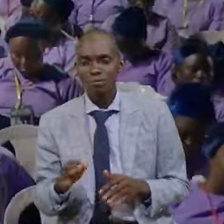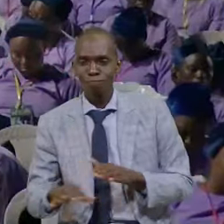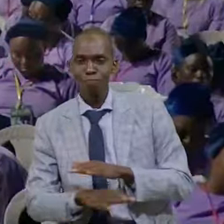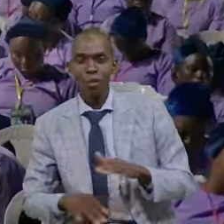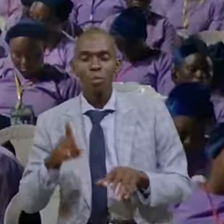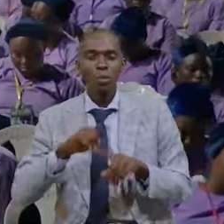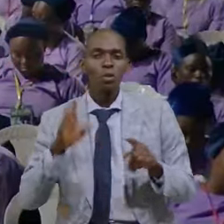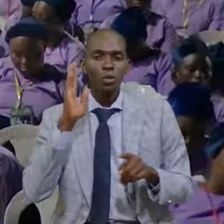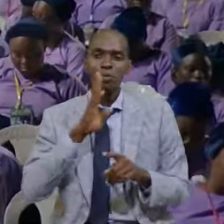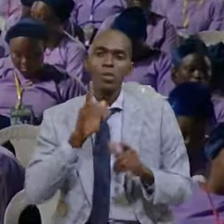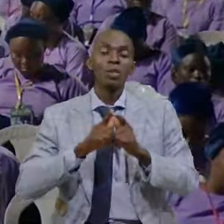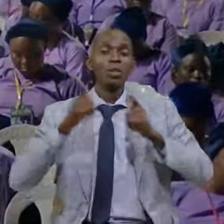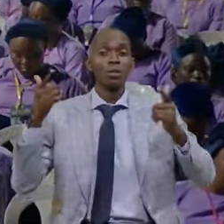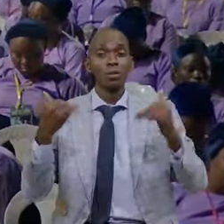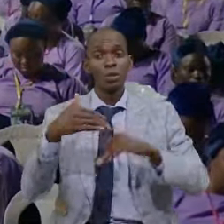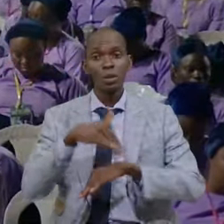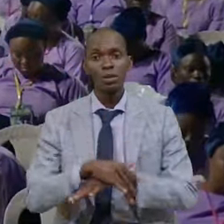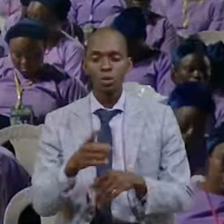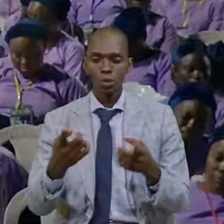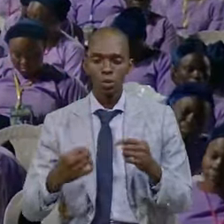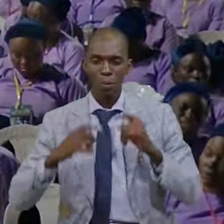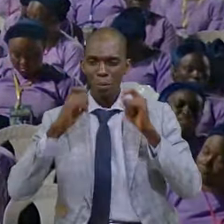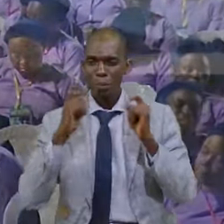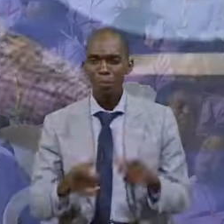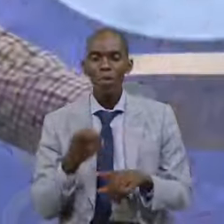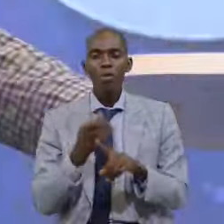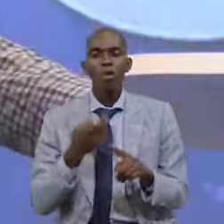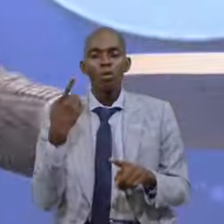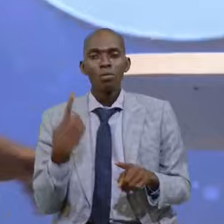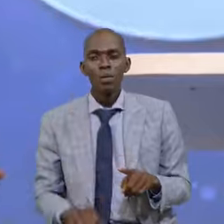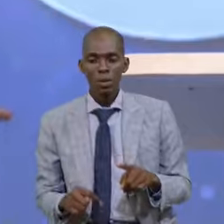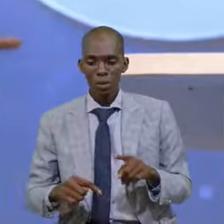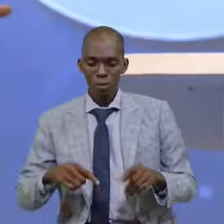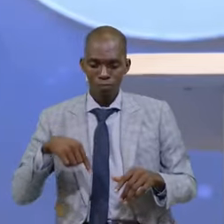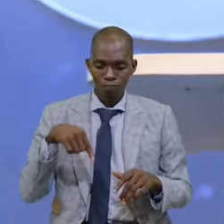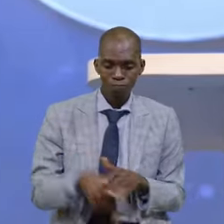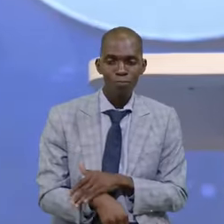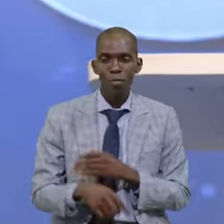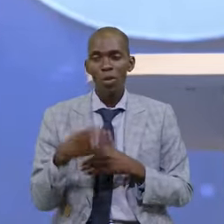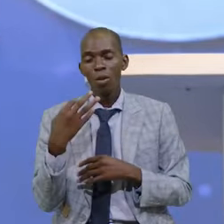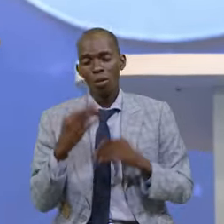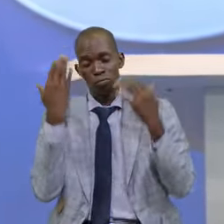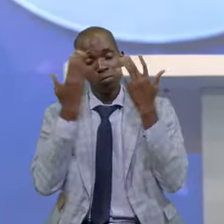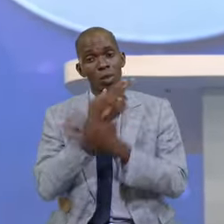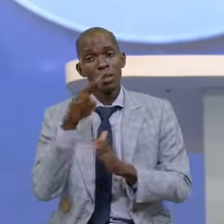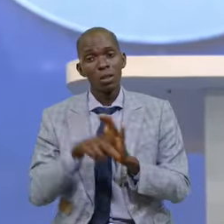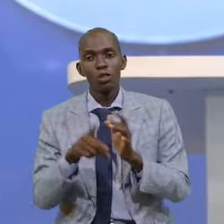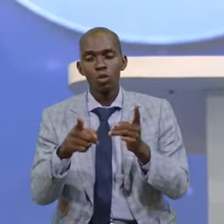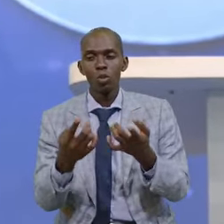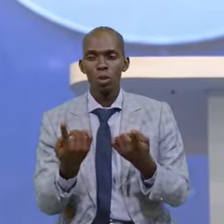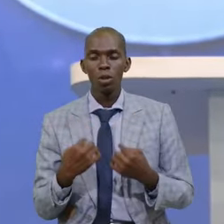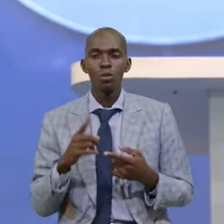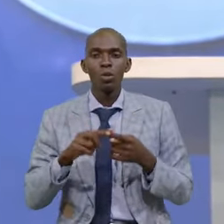you come immediately from the dungeon of darkness and you come to the place